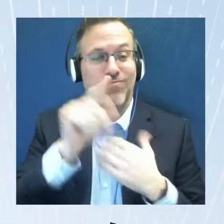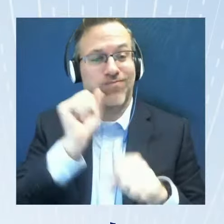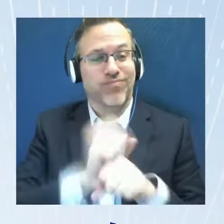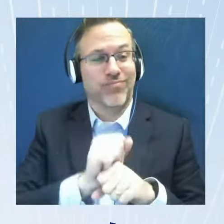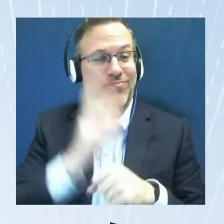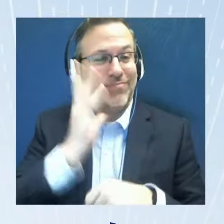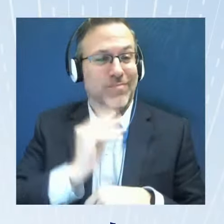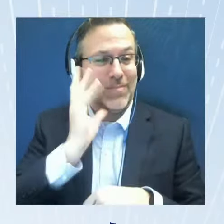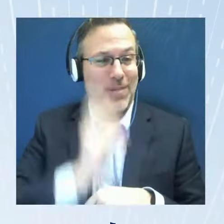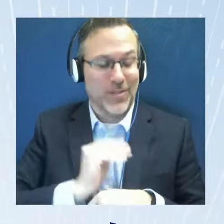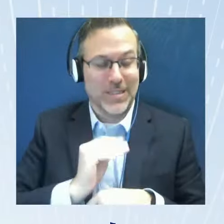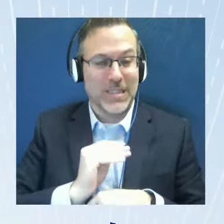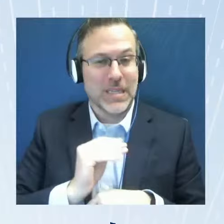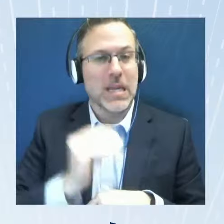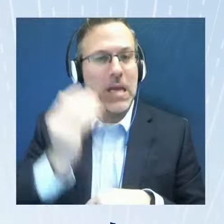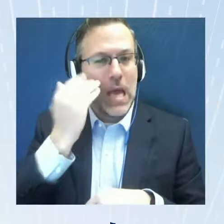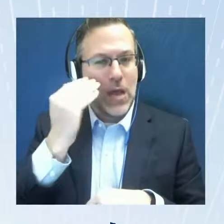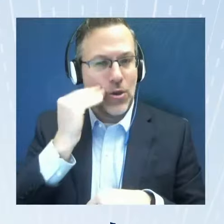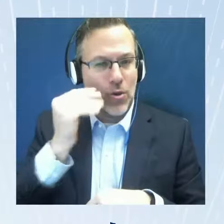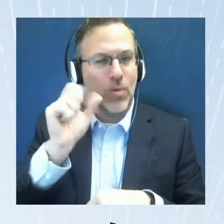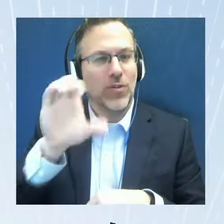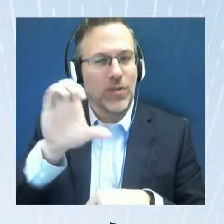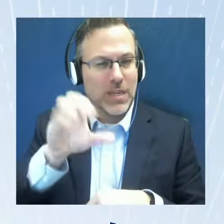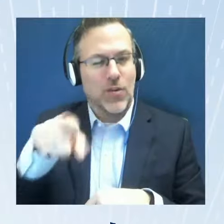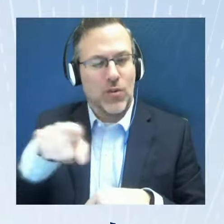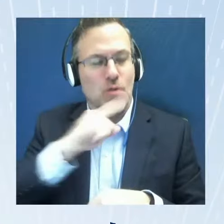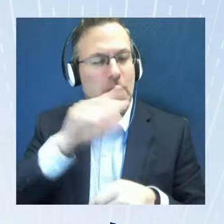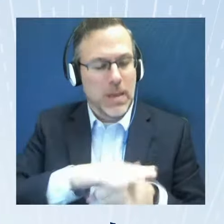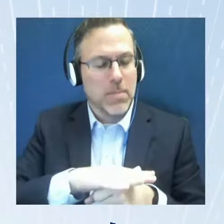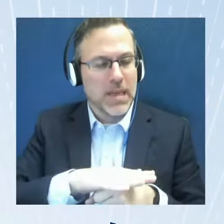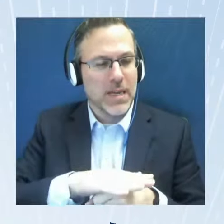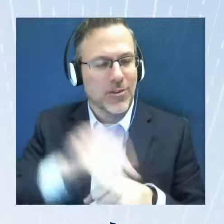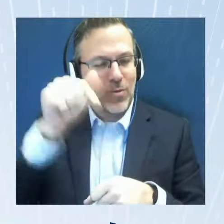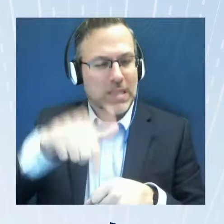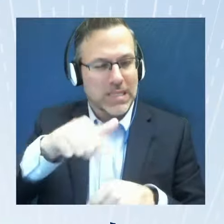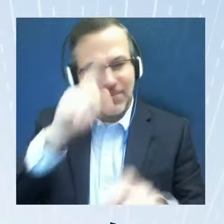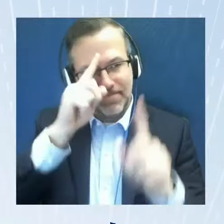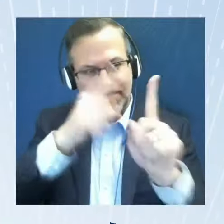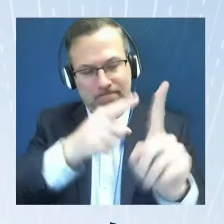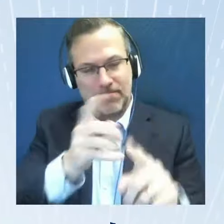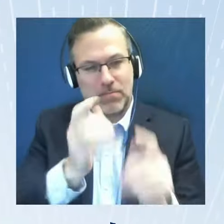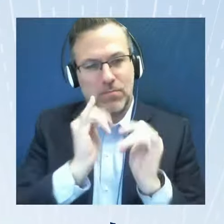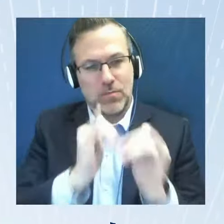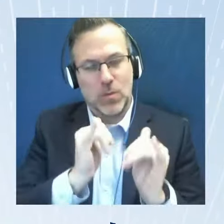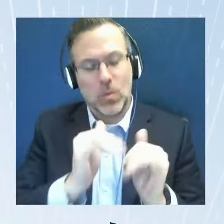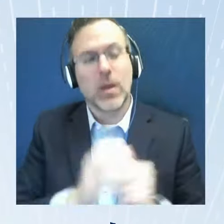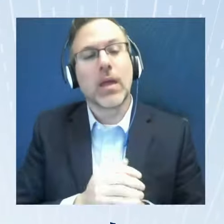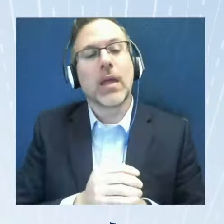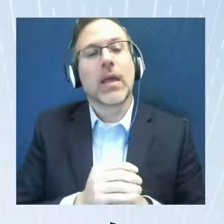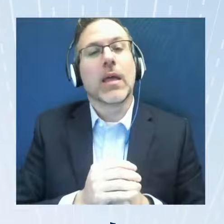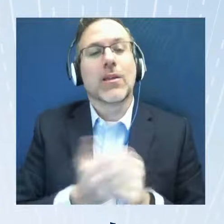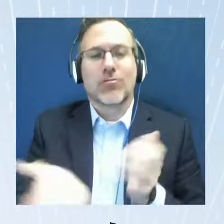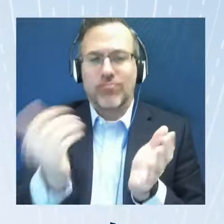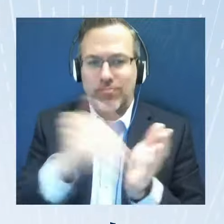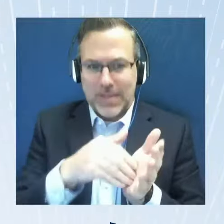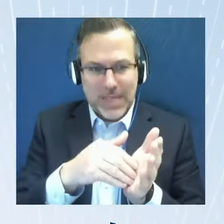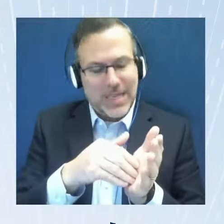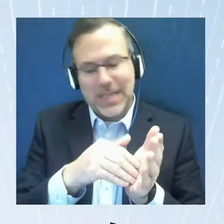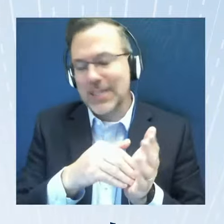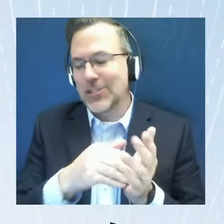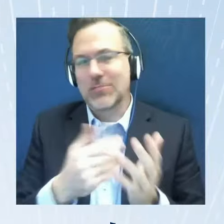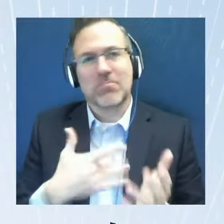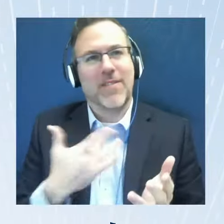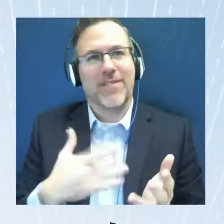I know that you're committed to all of this. And it's so, again, refreshing to know that